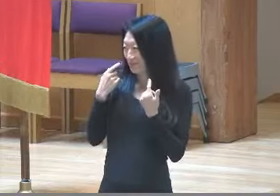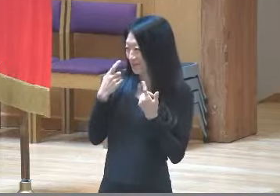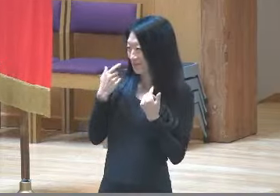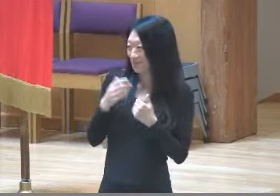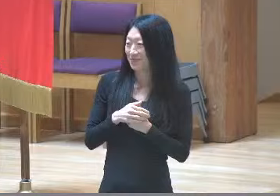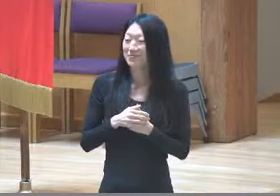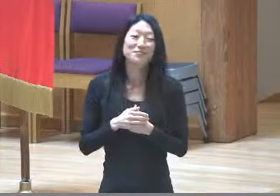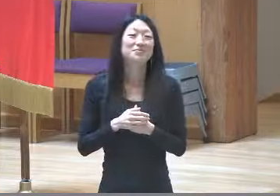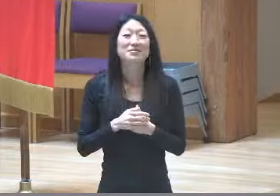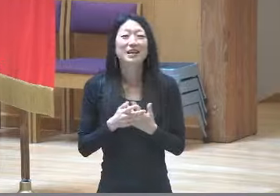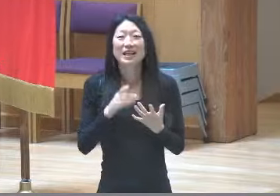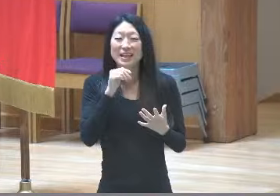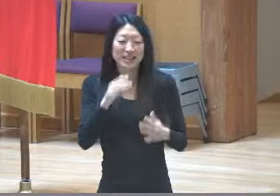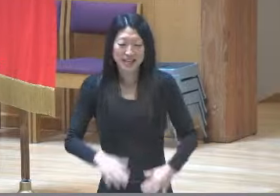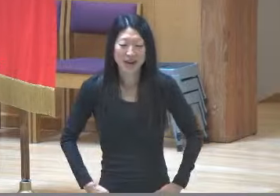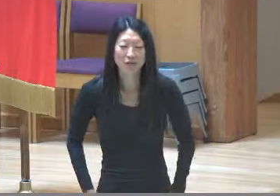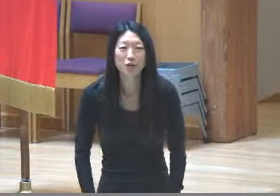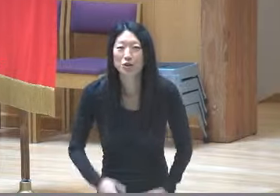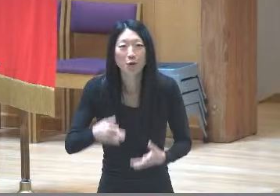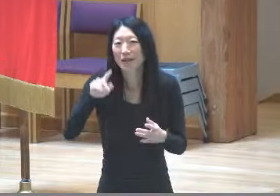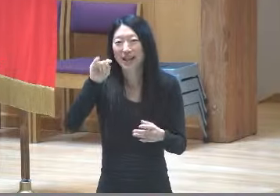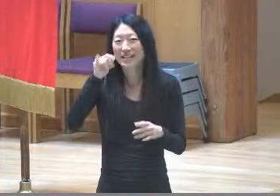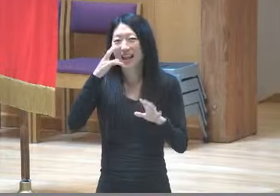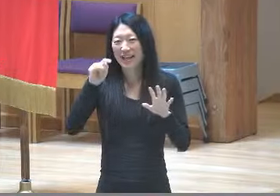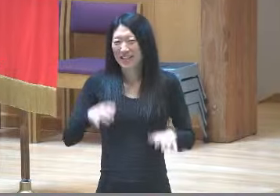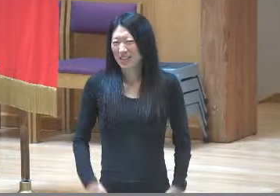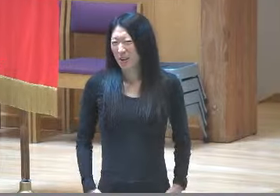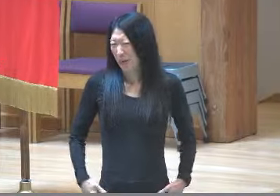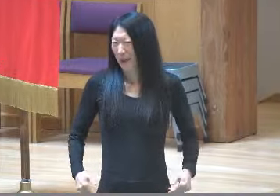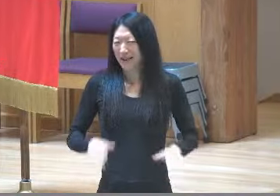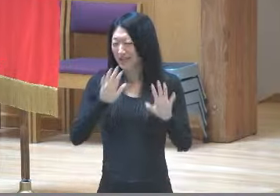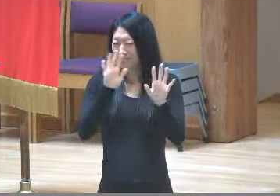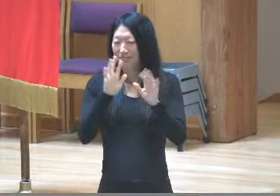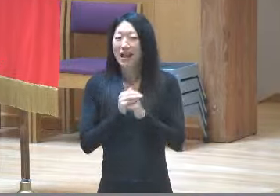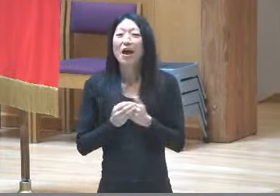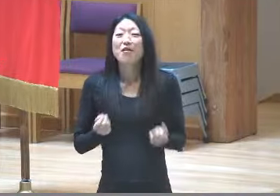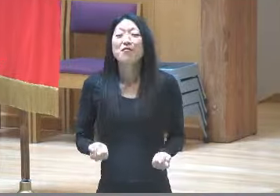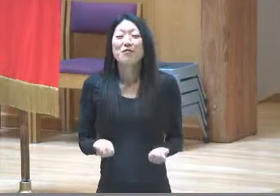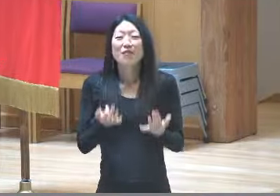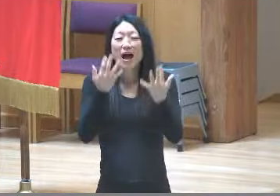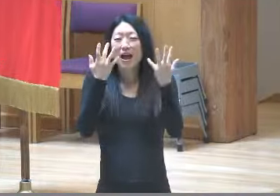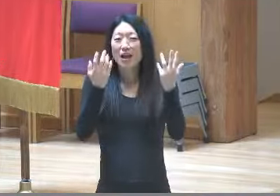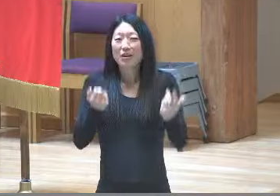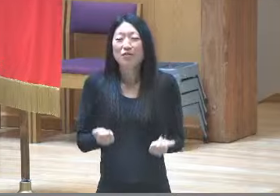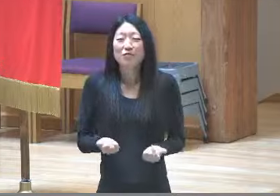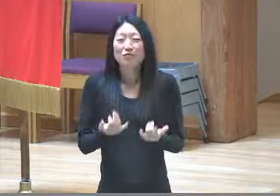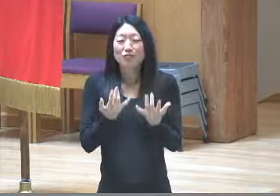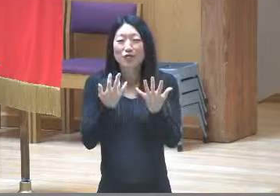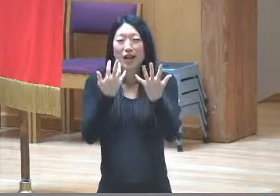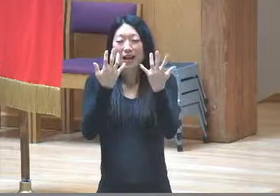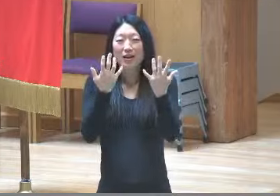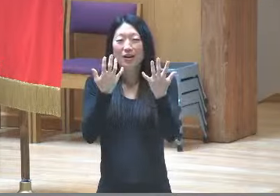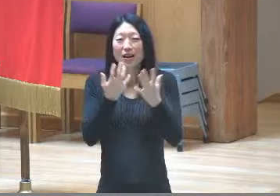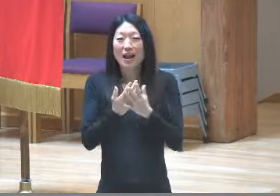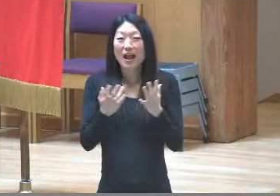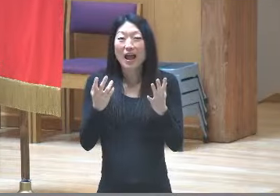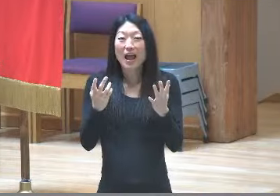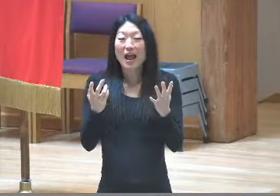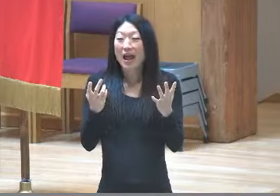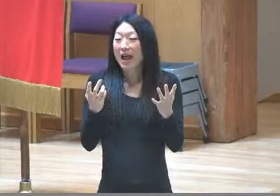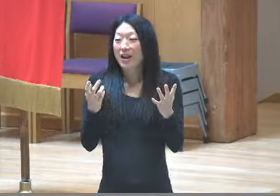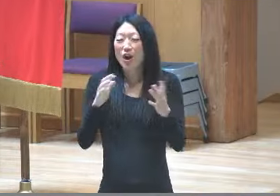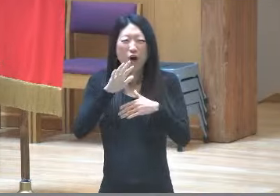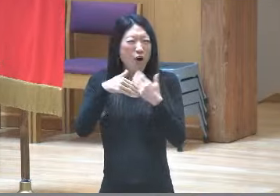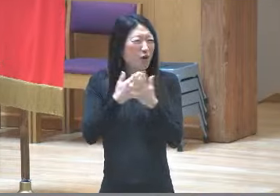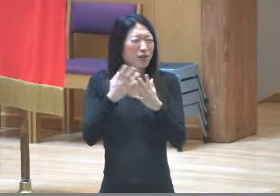and he wasn't wearing tights. The Holy Spirit descended in a fiery, fiery flame, and on tongues, and all